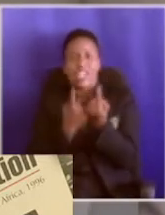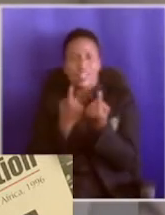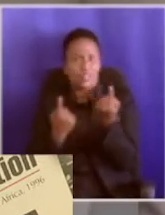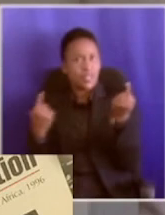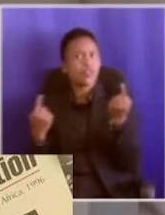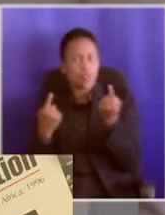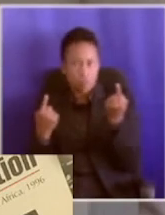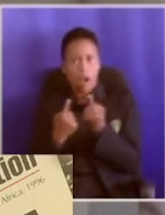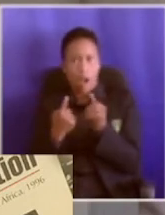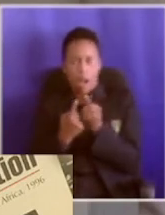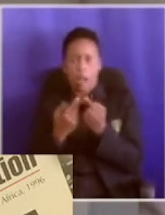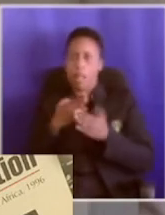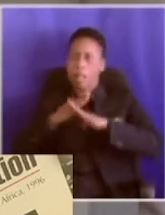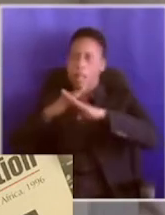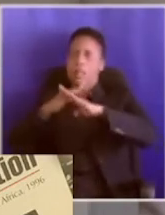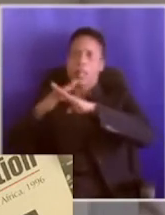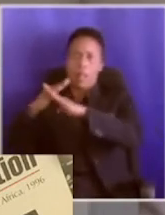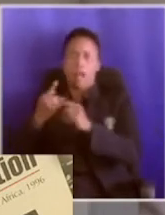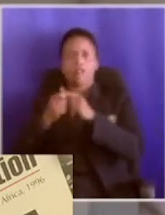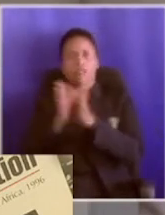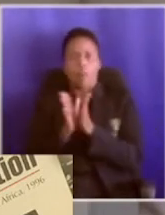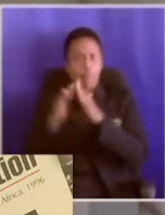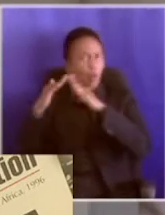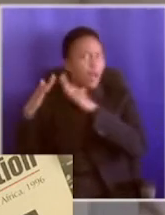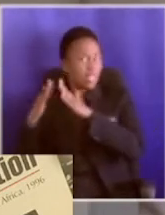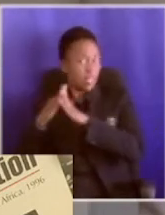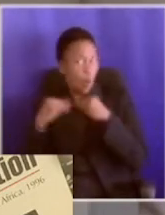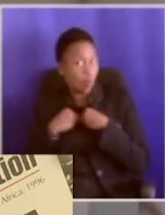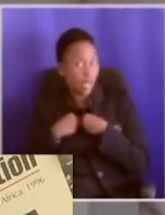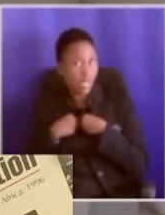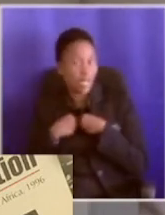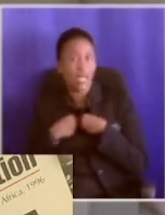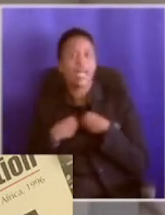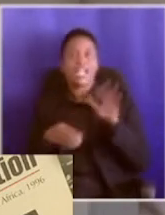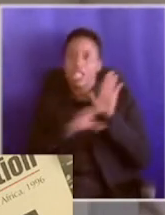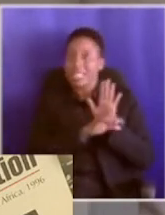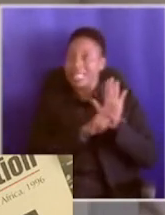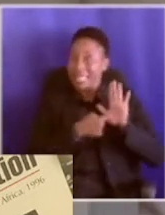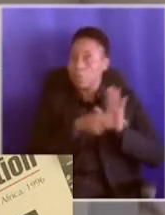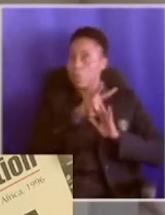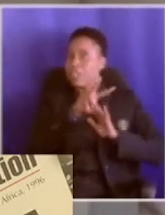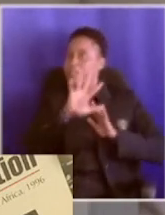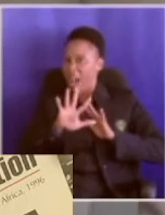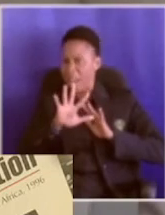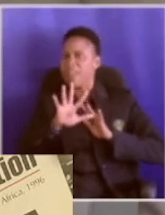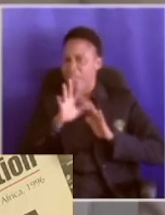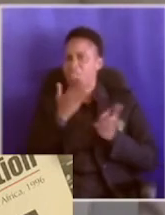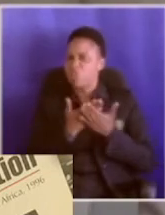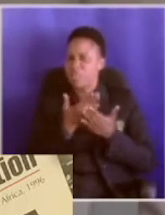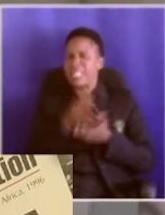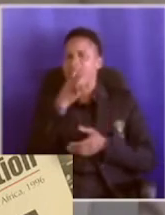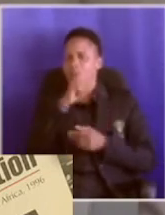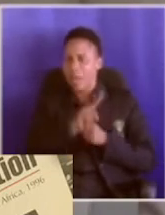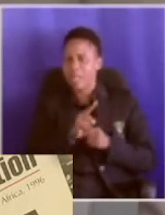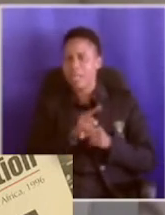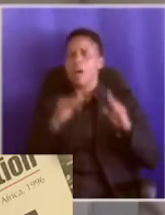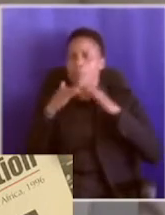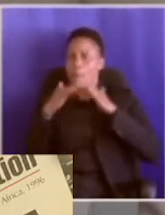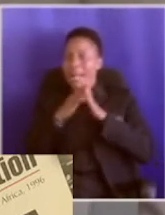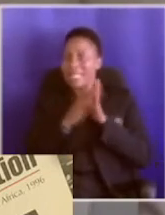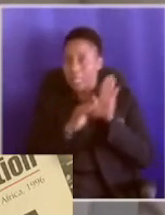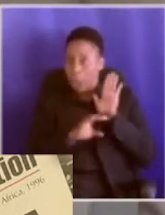to be barred from owning property. In fact, Section 25, the Property Clause, makes it